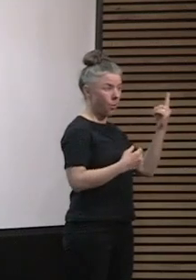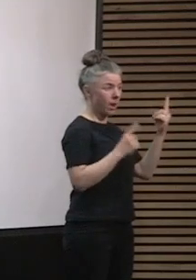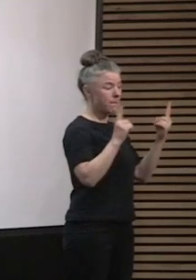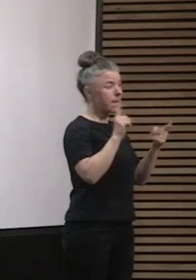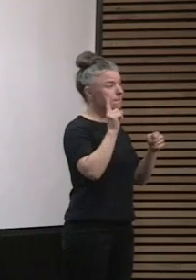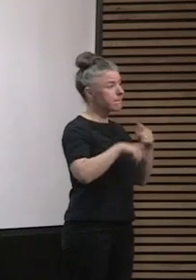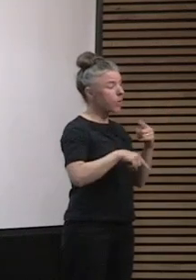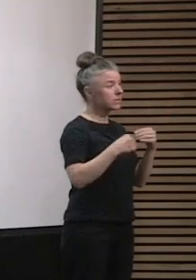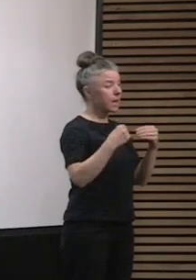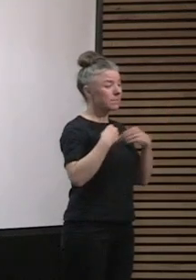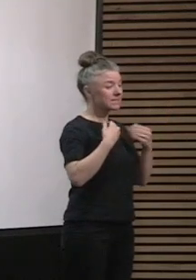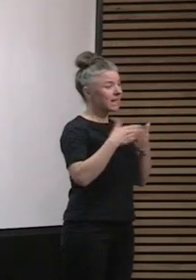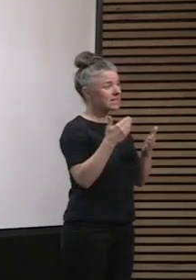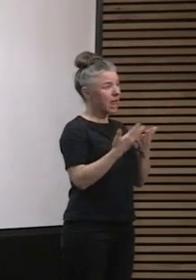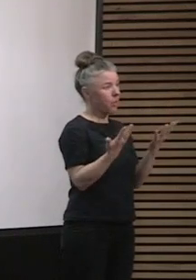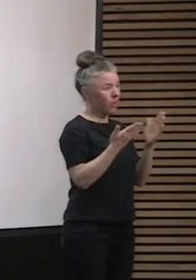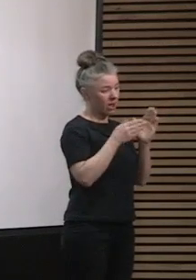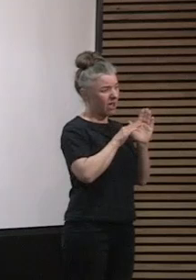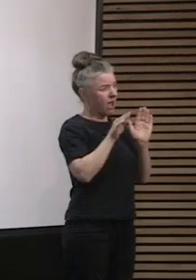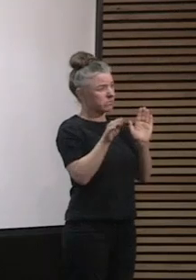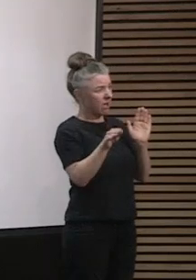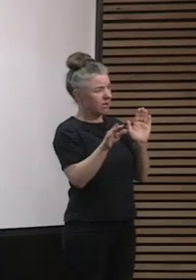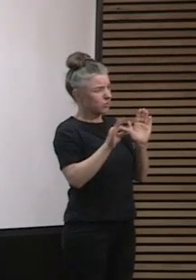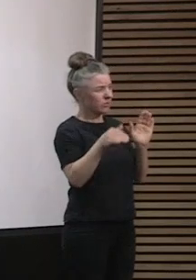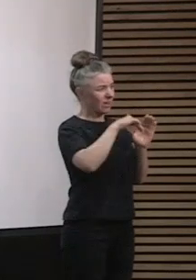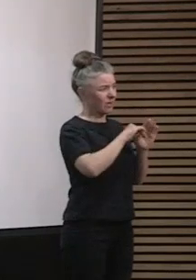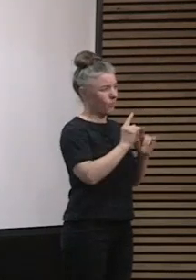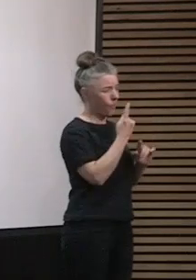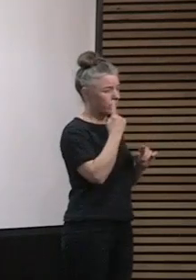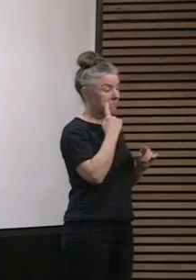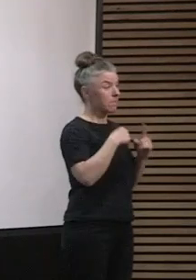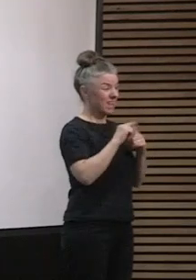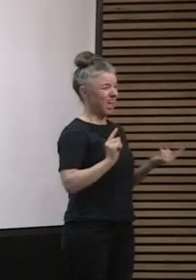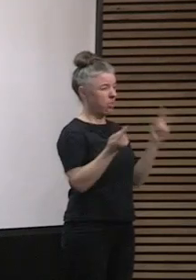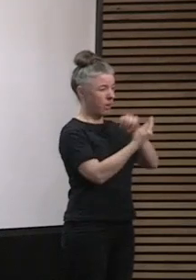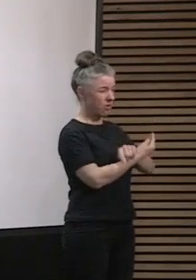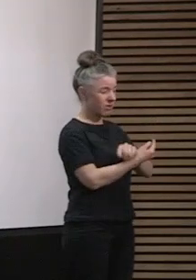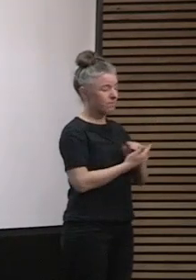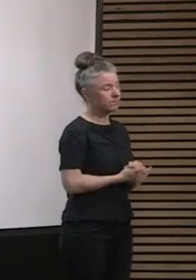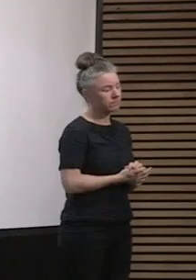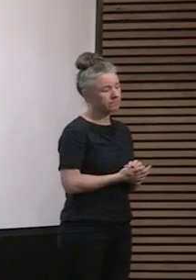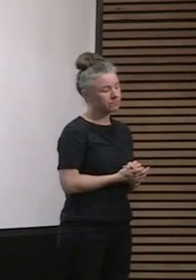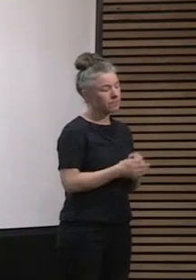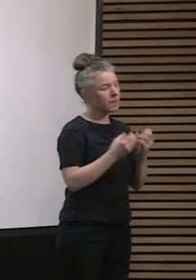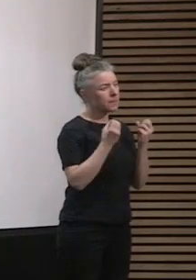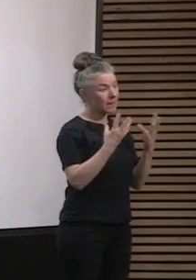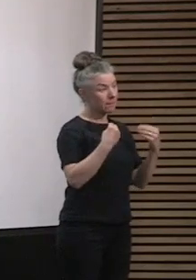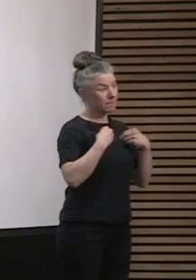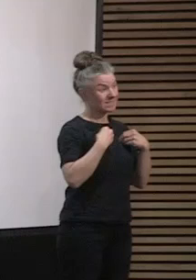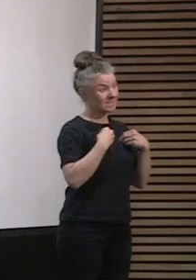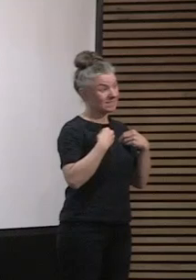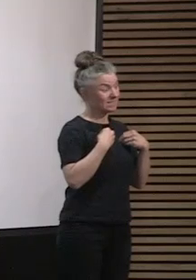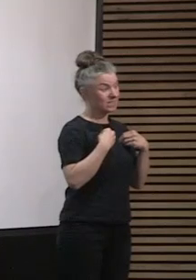do a lot of their activity outside and vice versa. We were particularly conscious of those businesses outside of Auckland